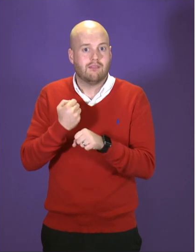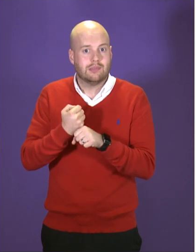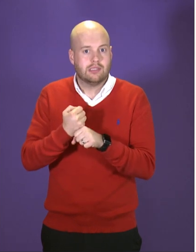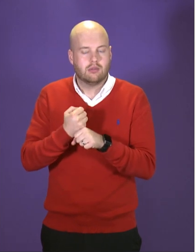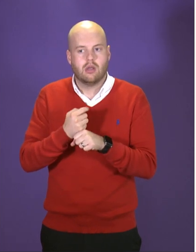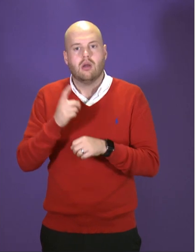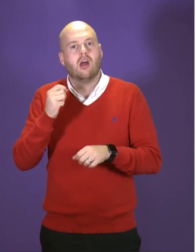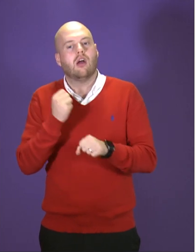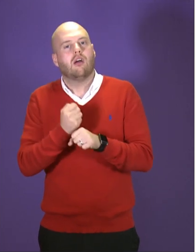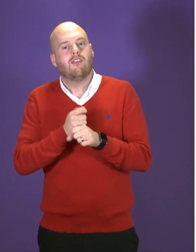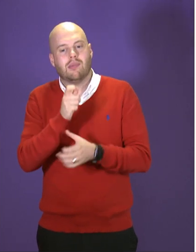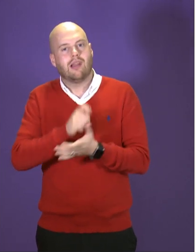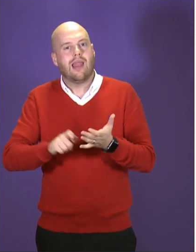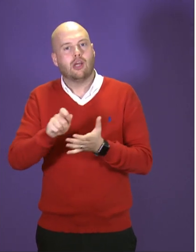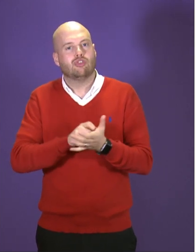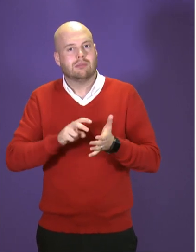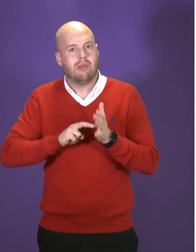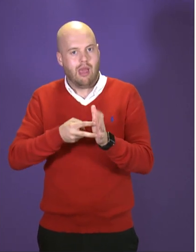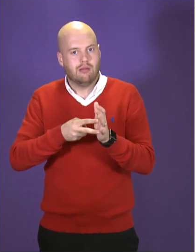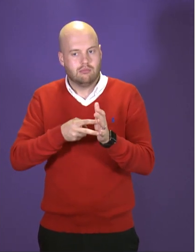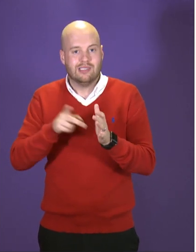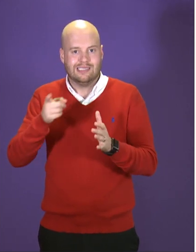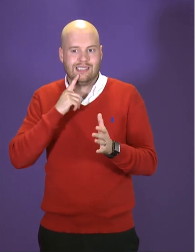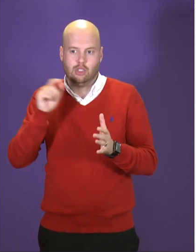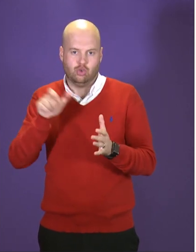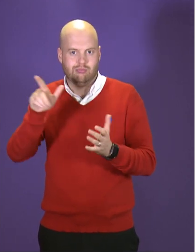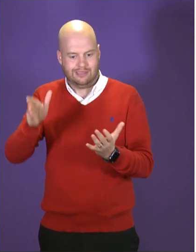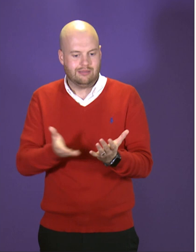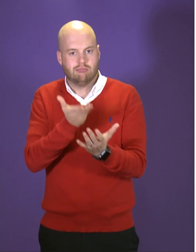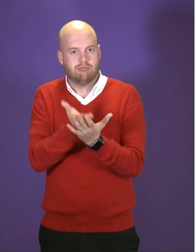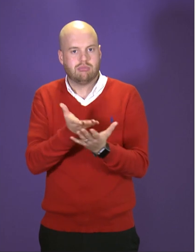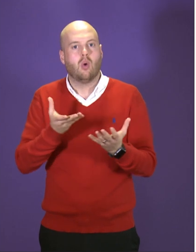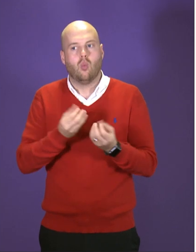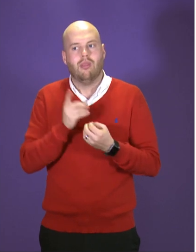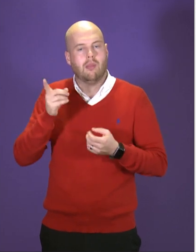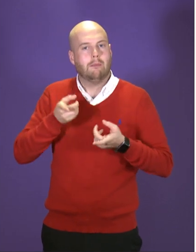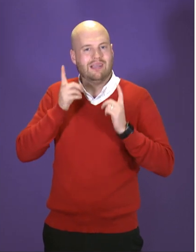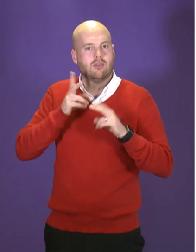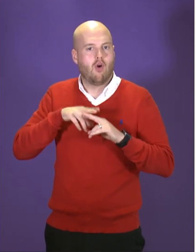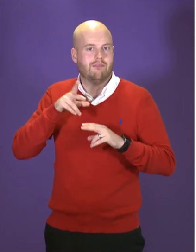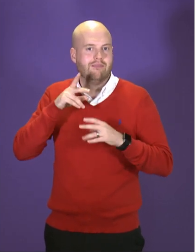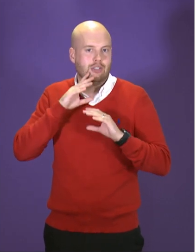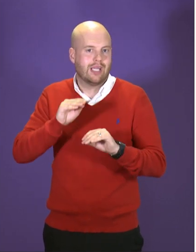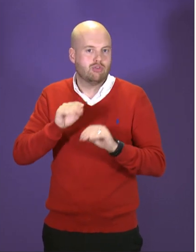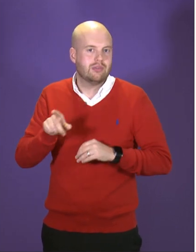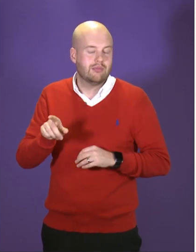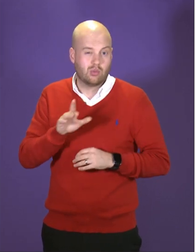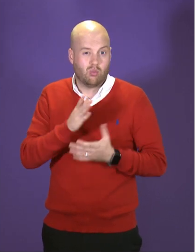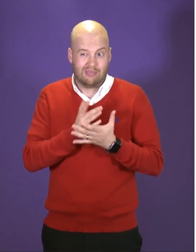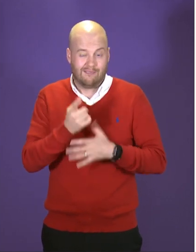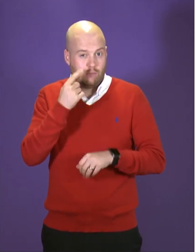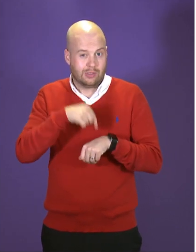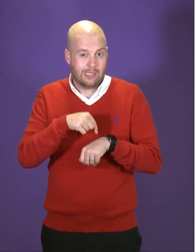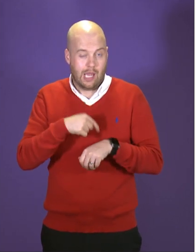the governmental action plan should be implemented together with the Ministry of Education and Science. This is the first time in our history